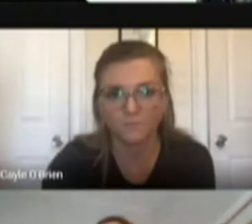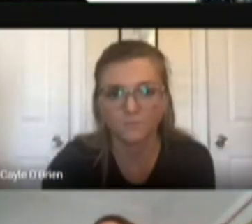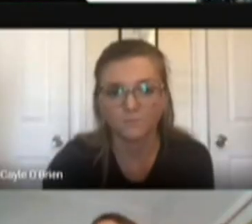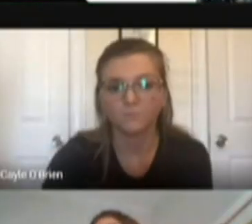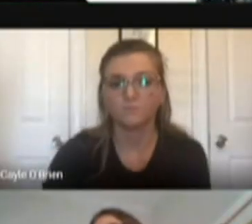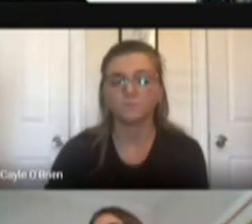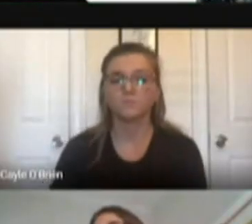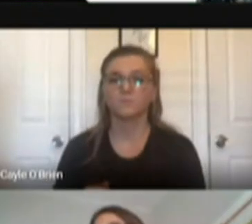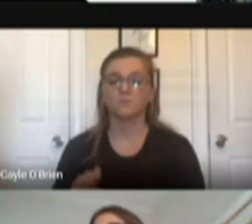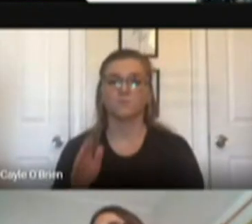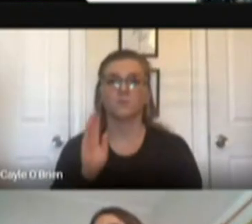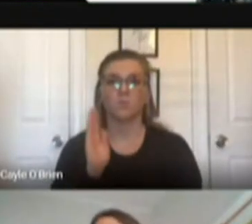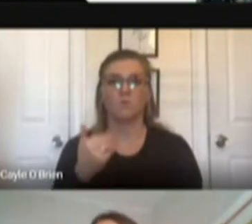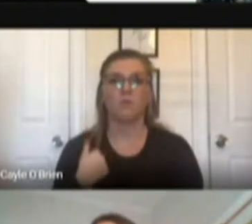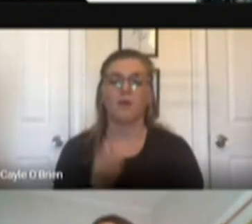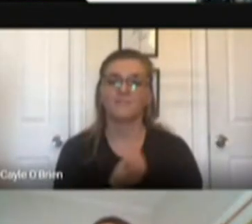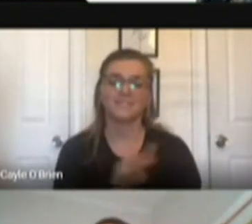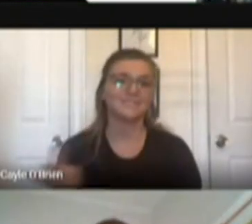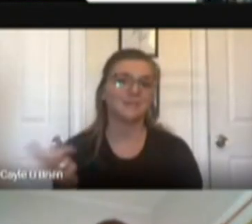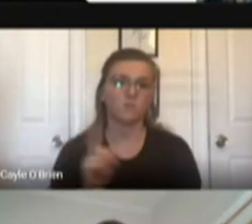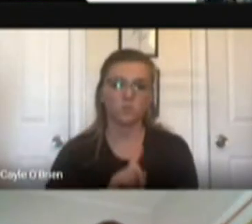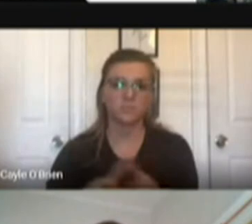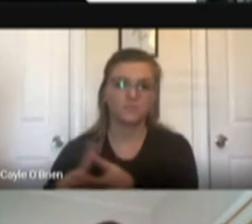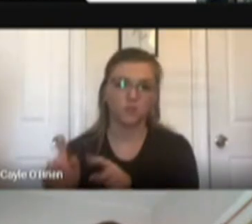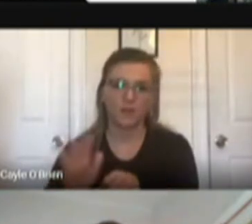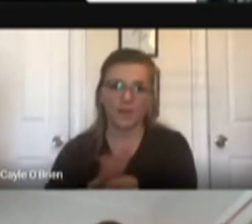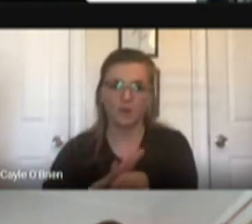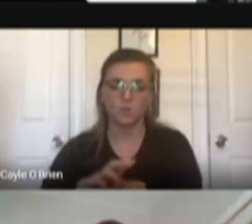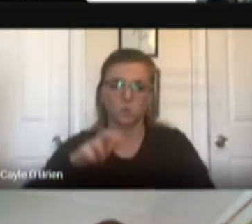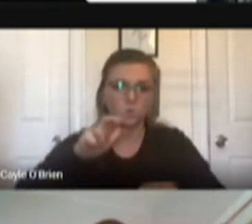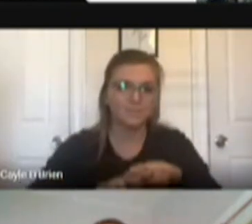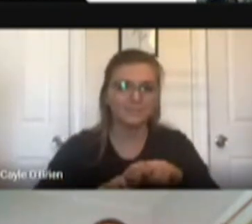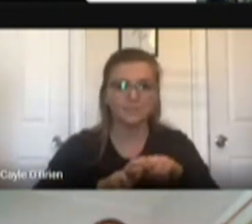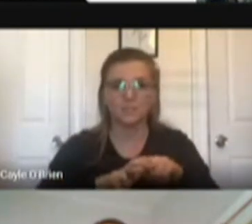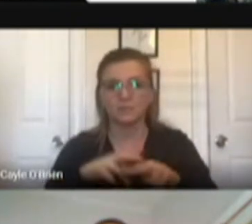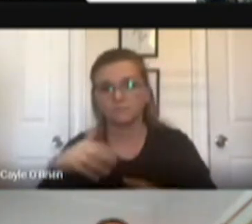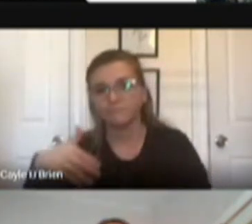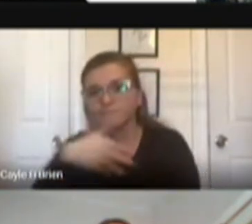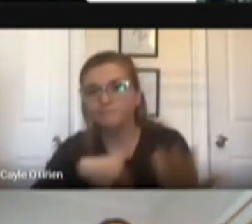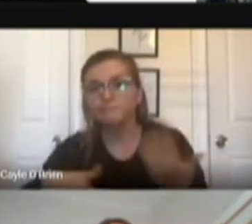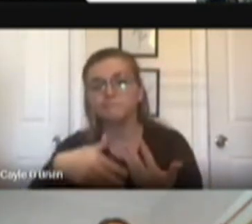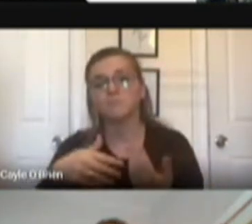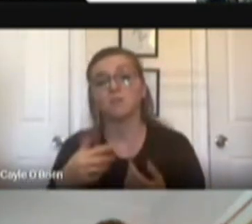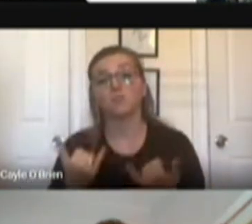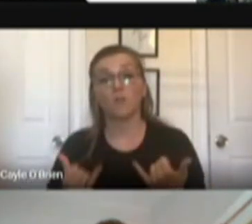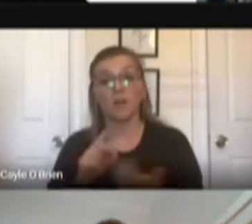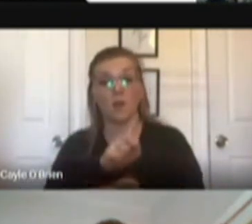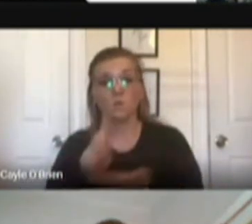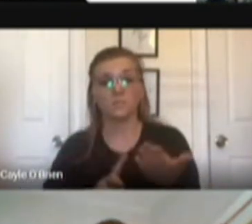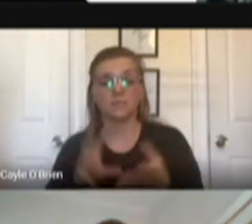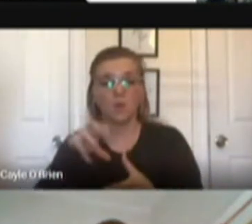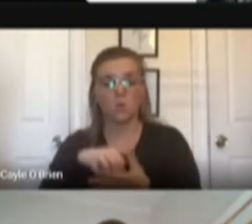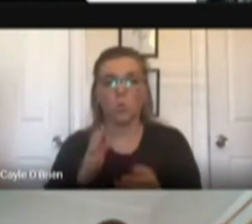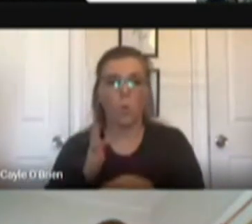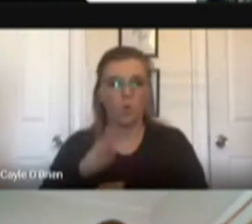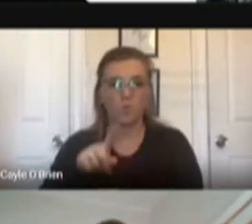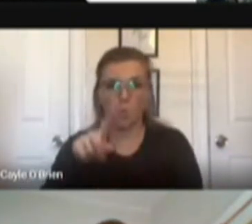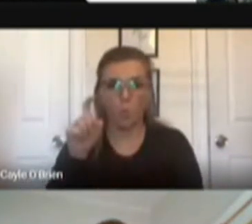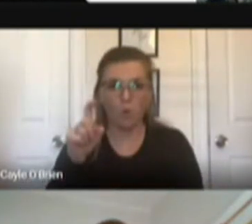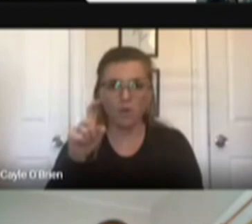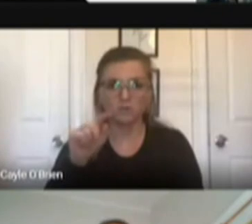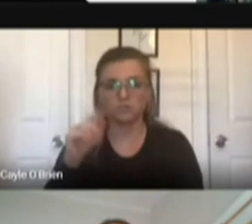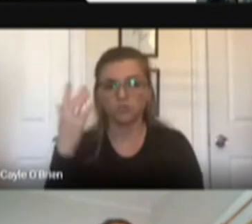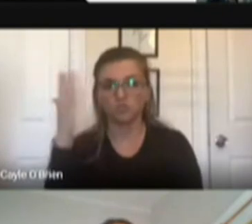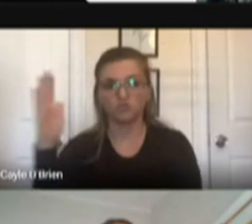There are a number of different places to sit and be on a daily basis. The design includes over 100 trees to provide shade for